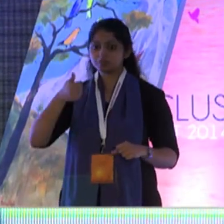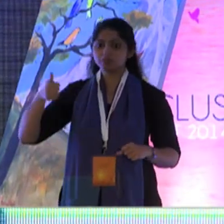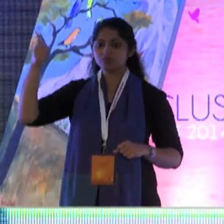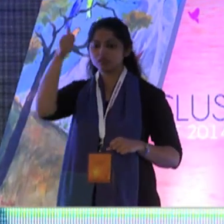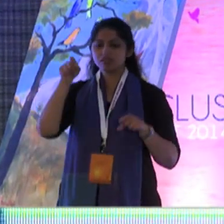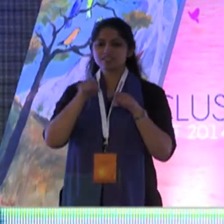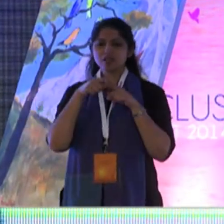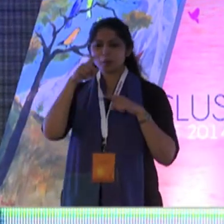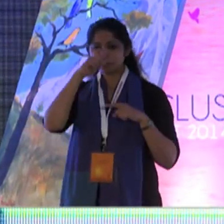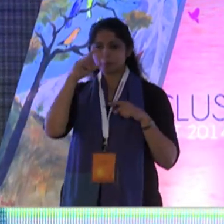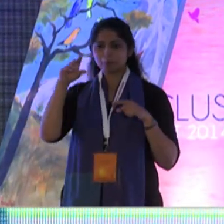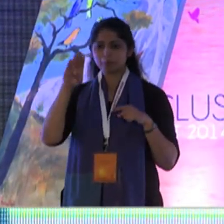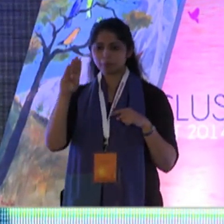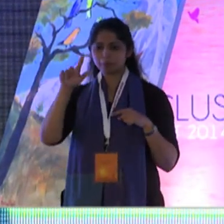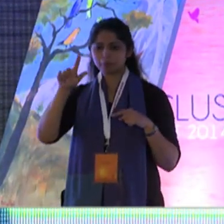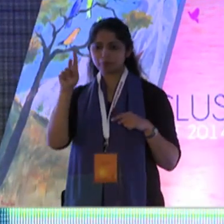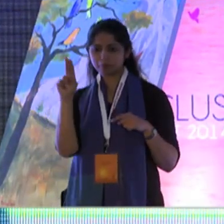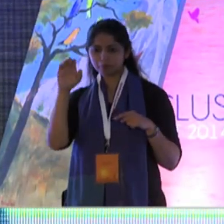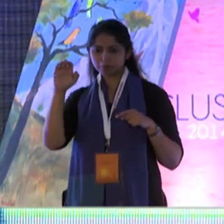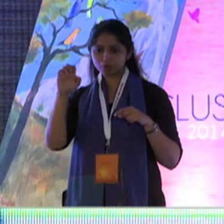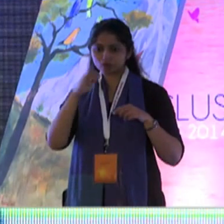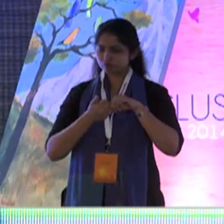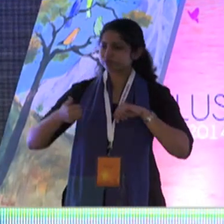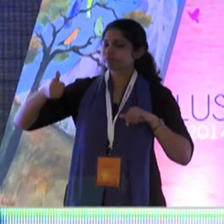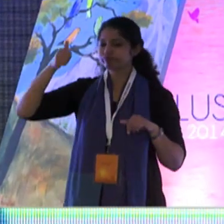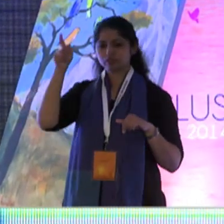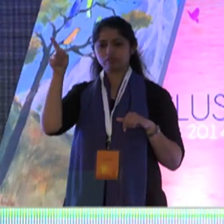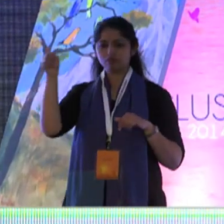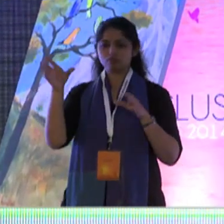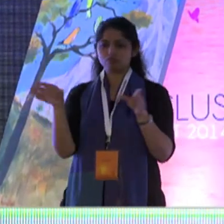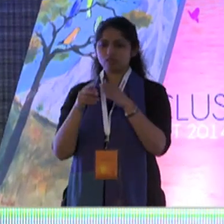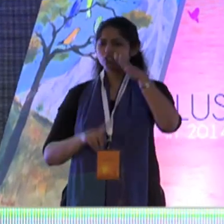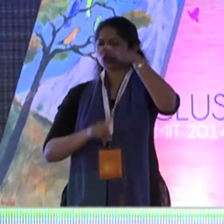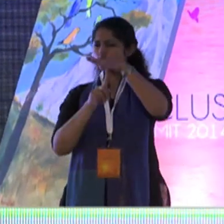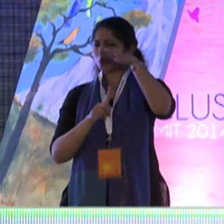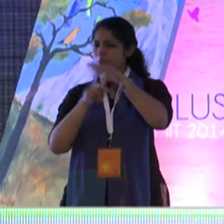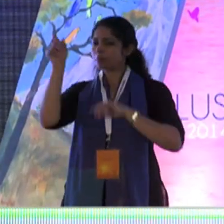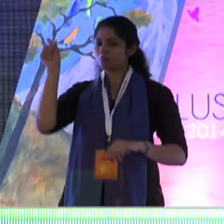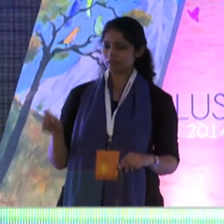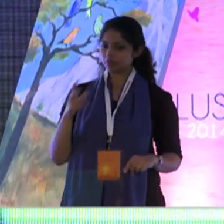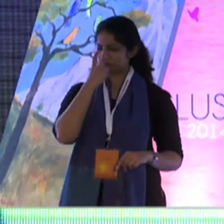Bluecrest Capital, which is the world's largest macro hedge fund. So he's a top-notch